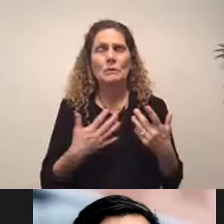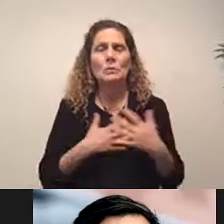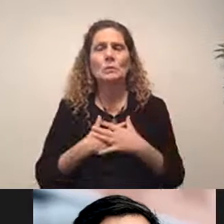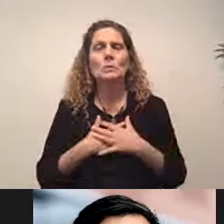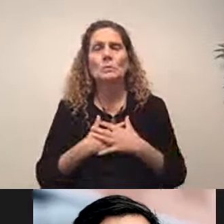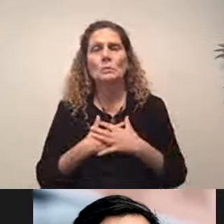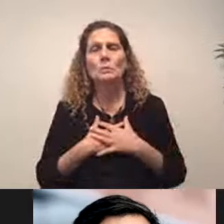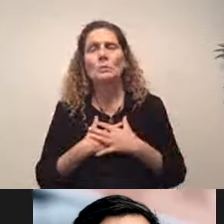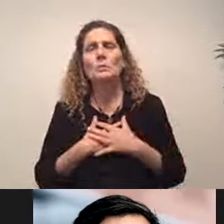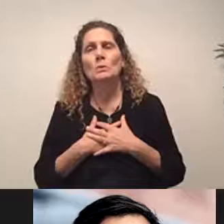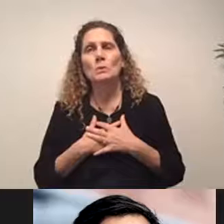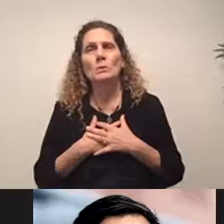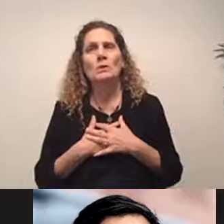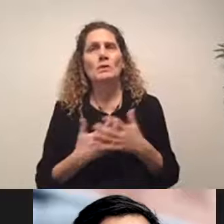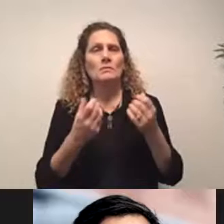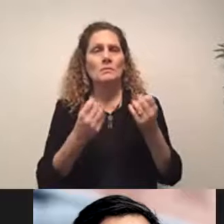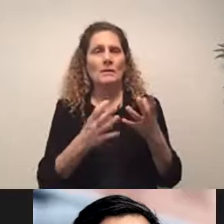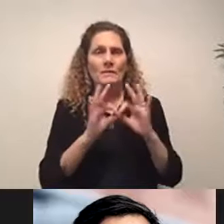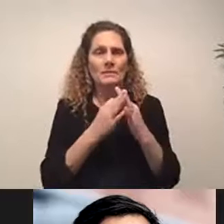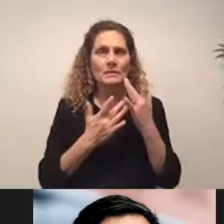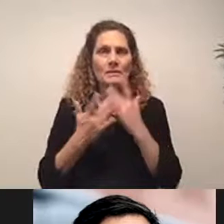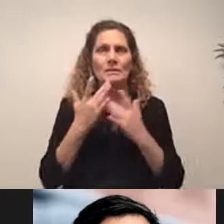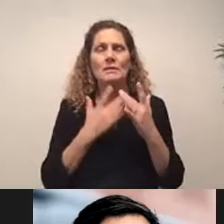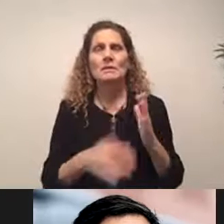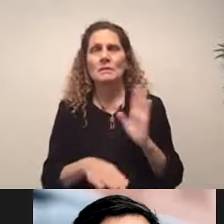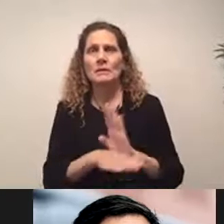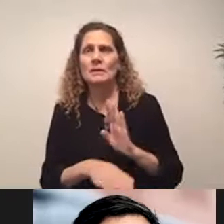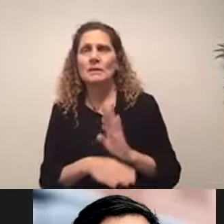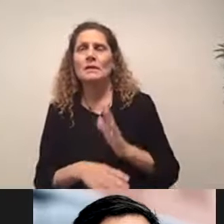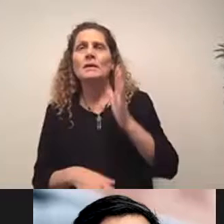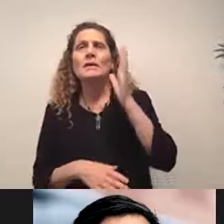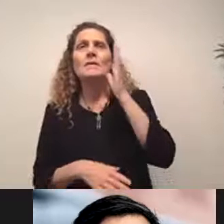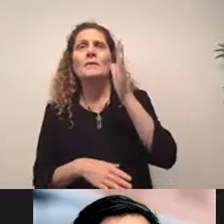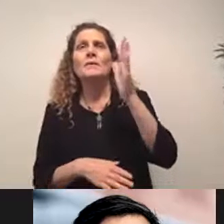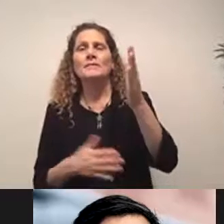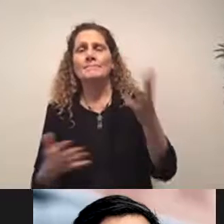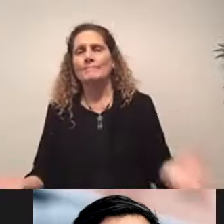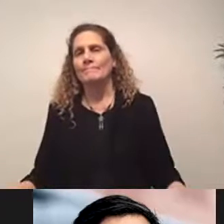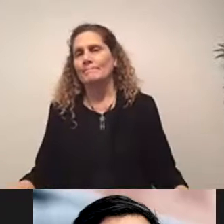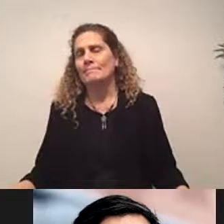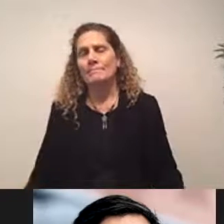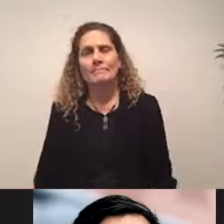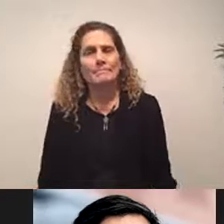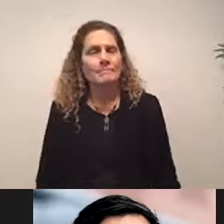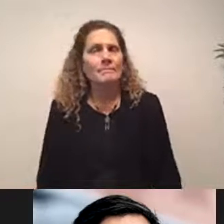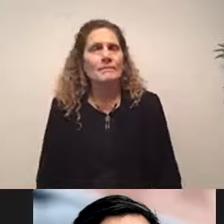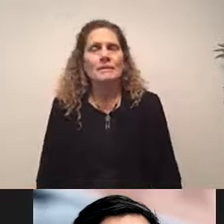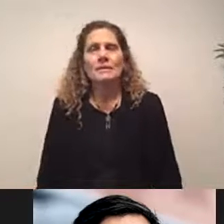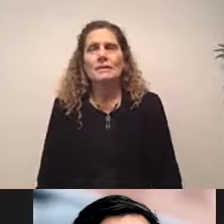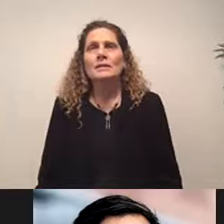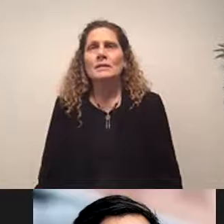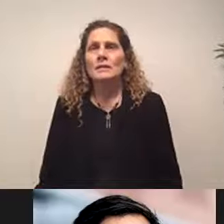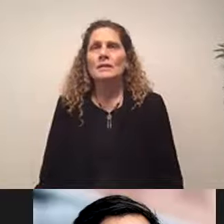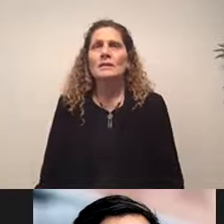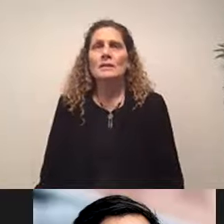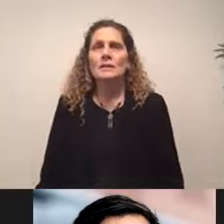economic corridors, and overall future prosperity. We are very grateful for the recent support from the County Executive Crowley